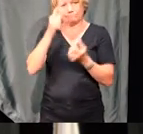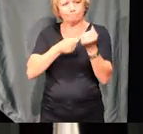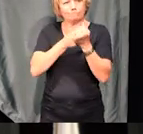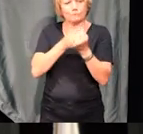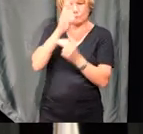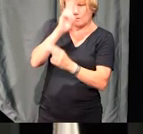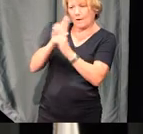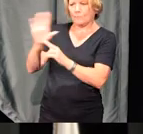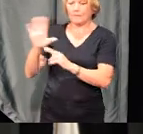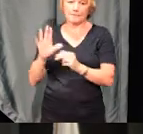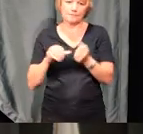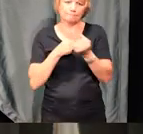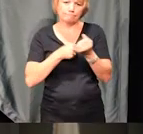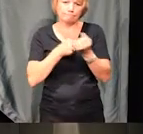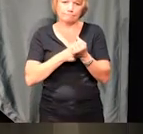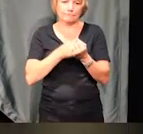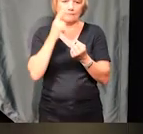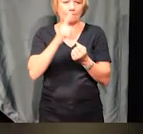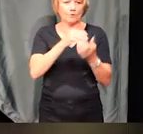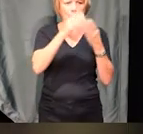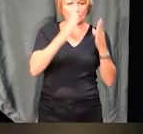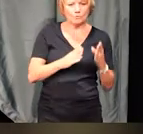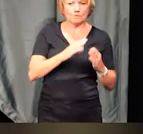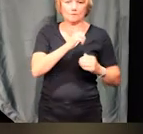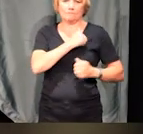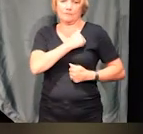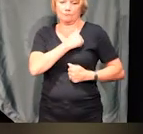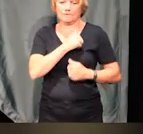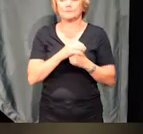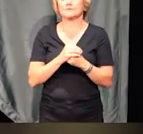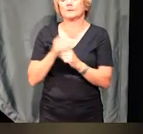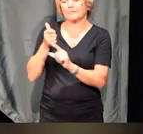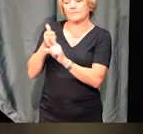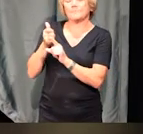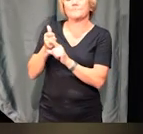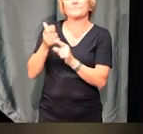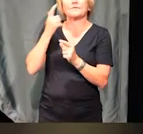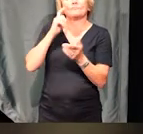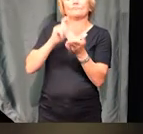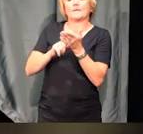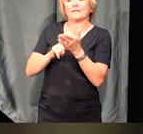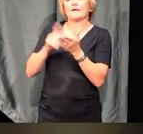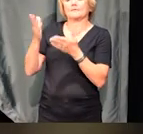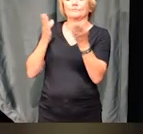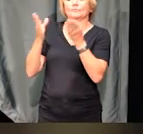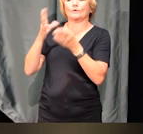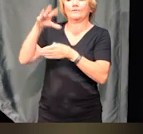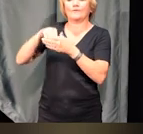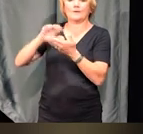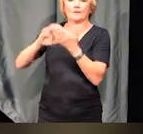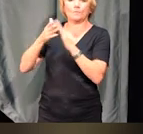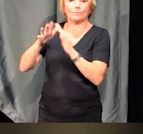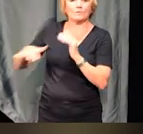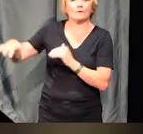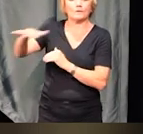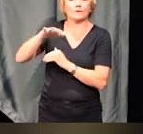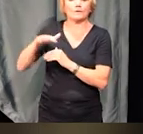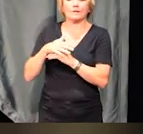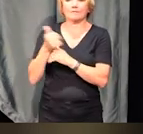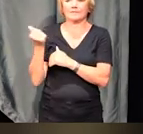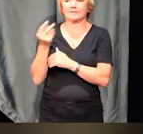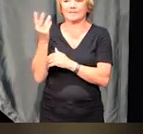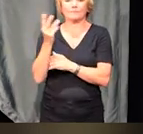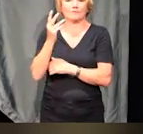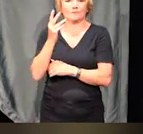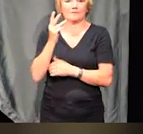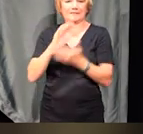Bristol and student veterans. Joe is also a recognized community servant. He has served on several city